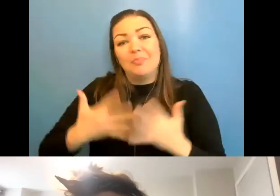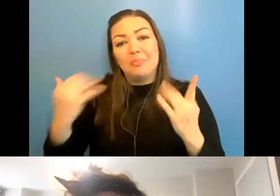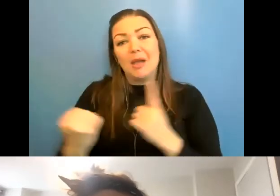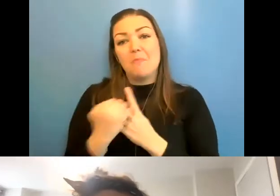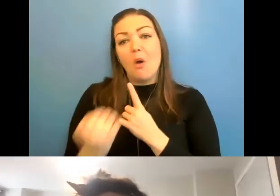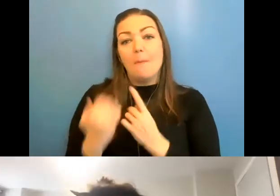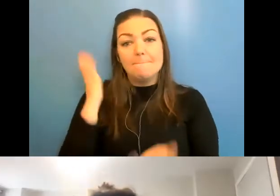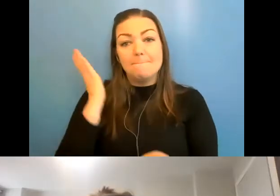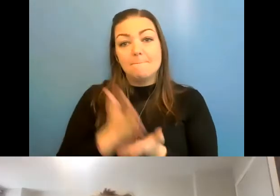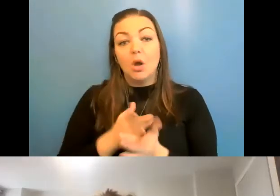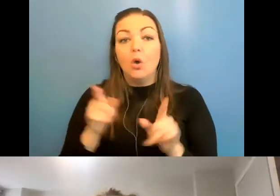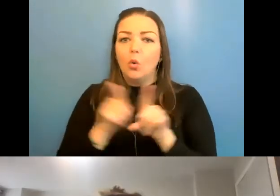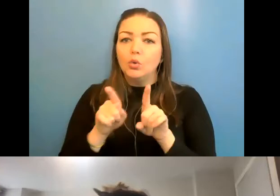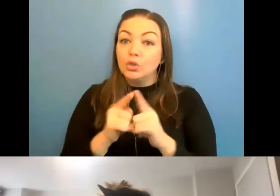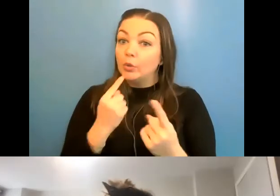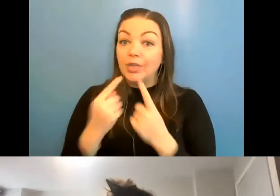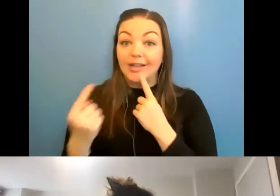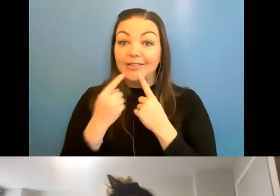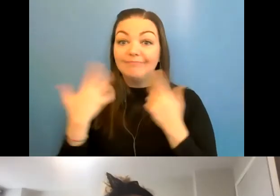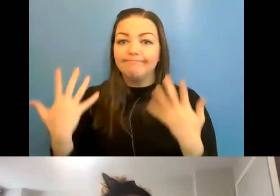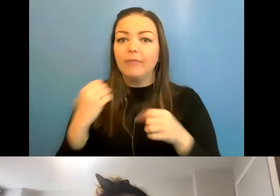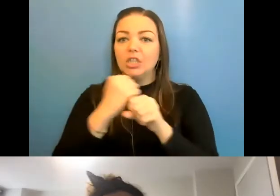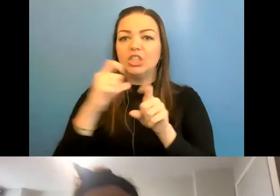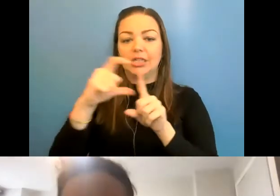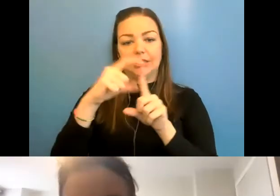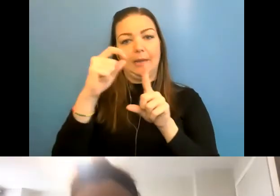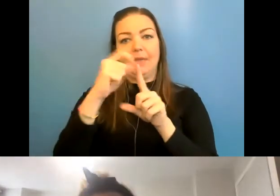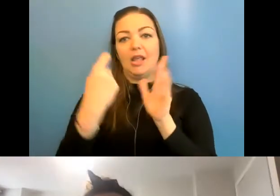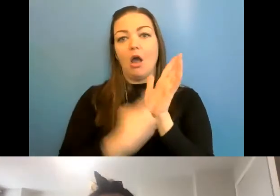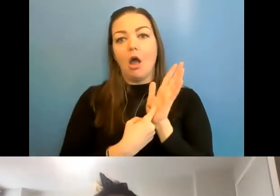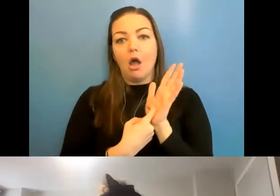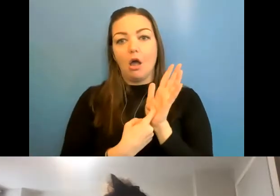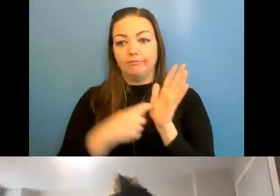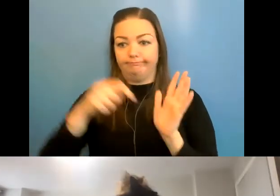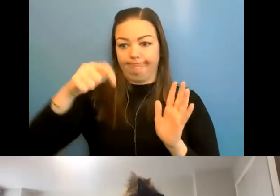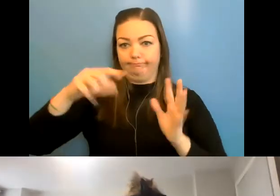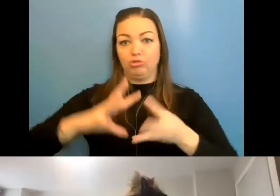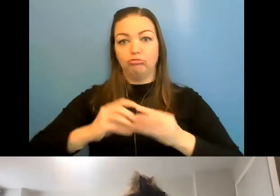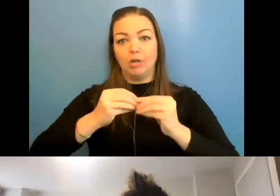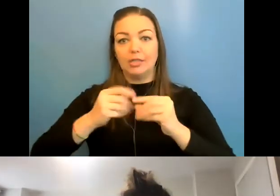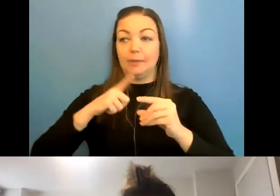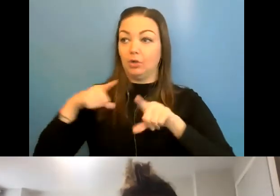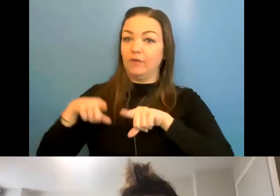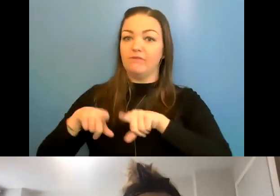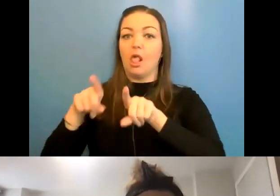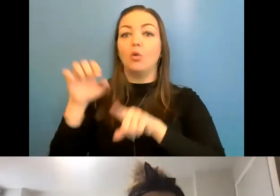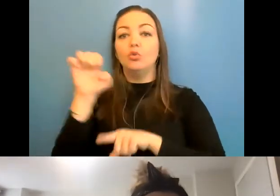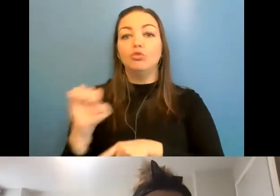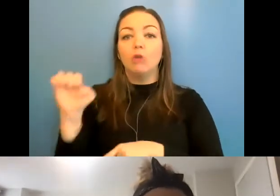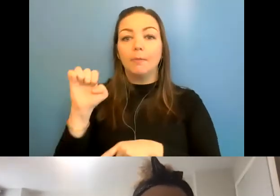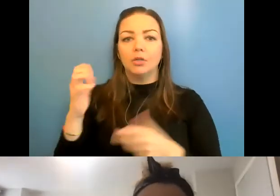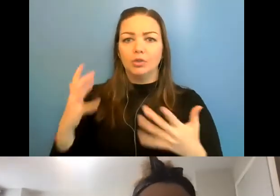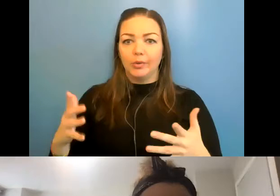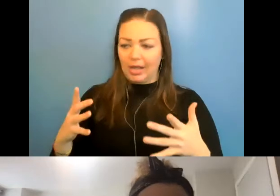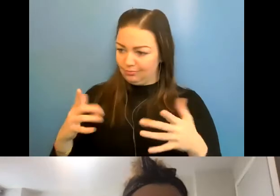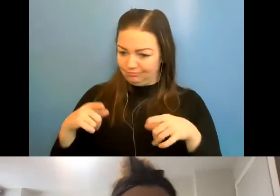have to rethink data again. Obviously GDPR was created in line with European legislation. So we're all going to have